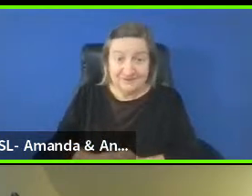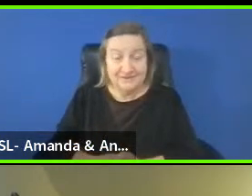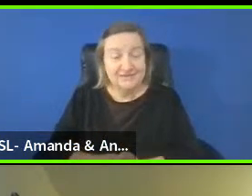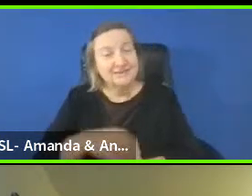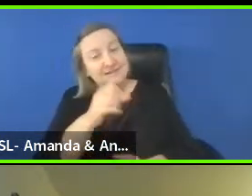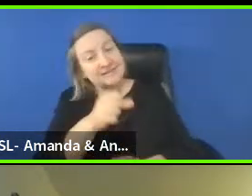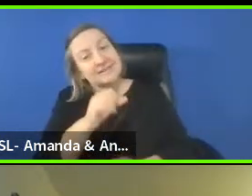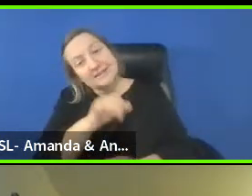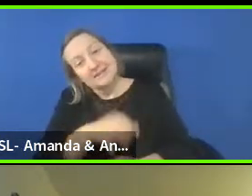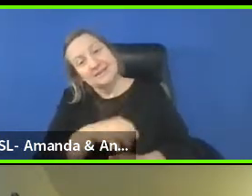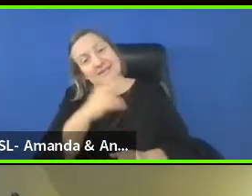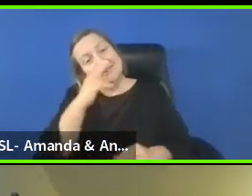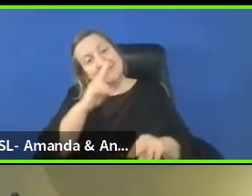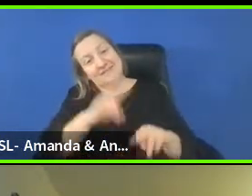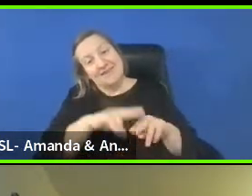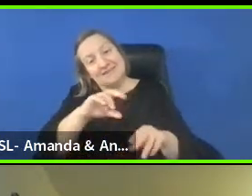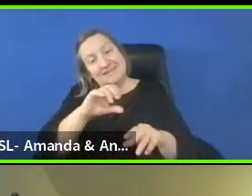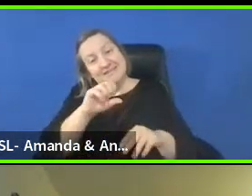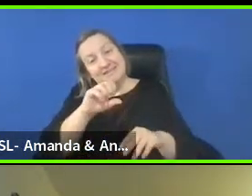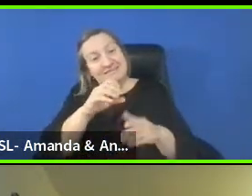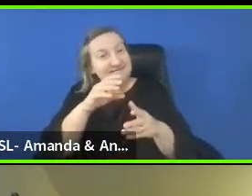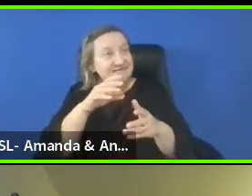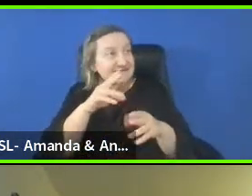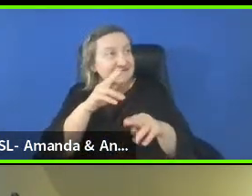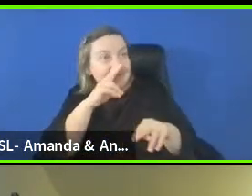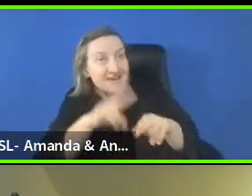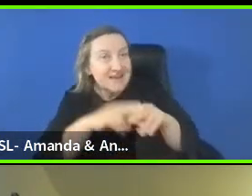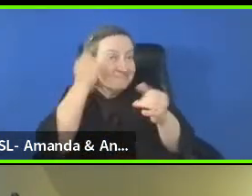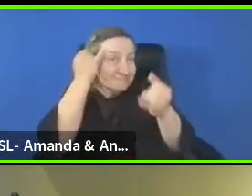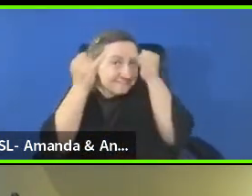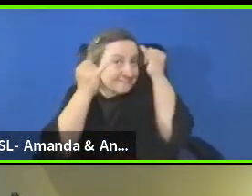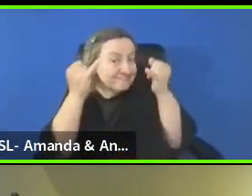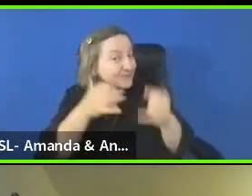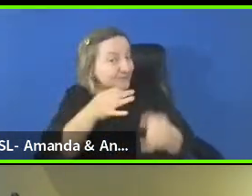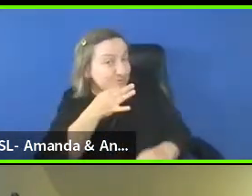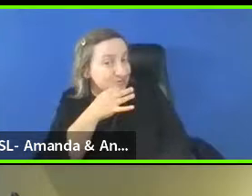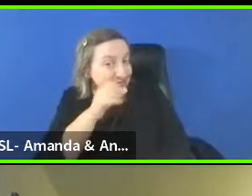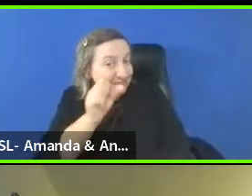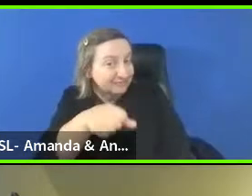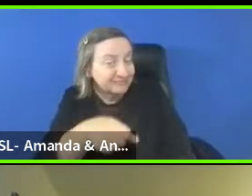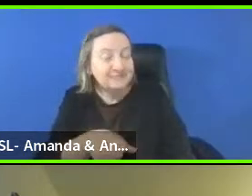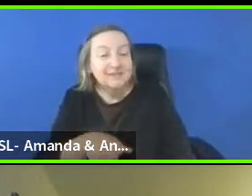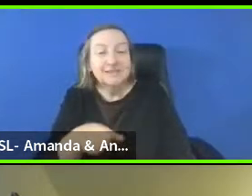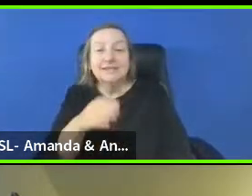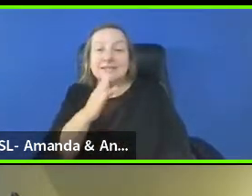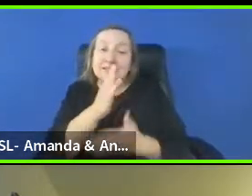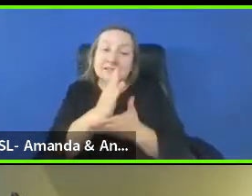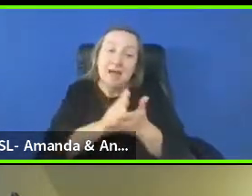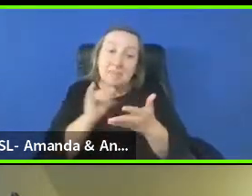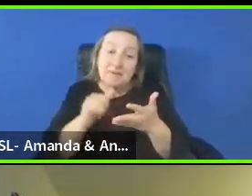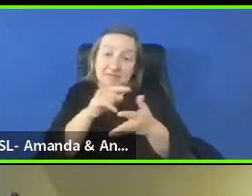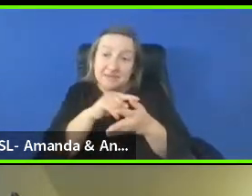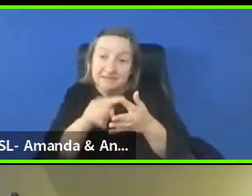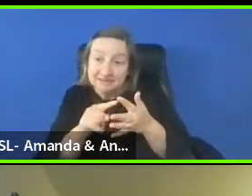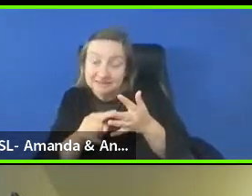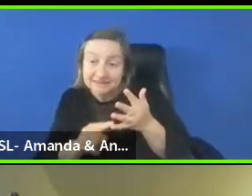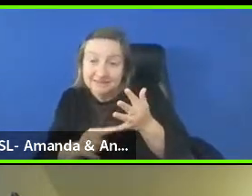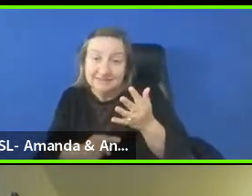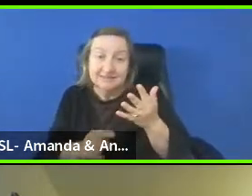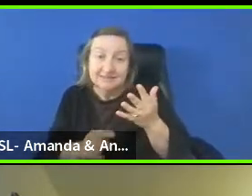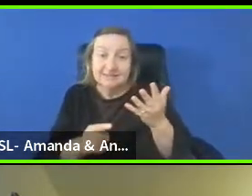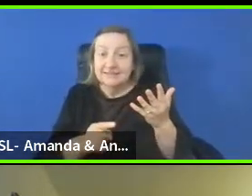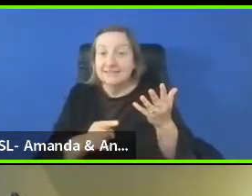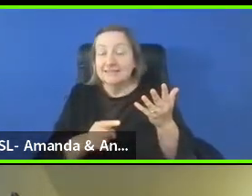This is the fun stuff that's coming up. This is, some of this stuff was, kind